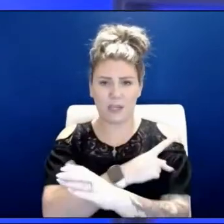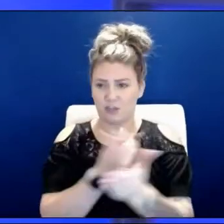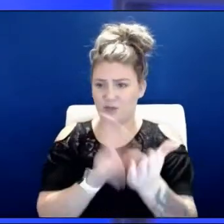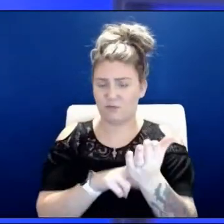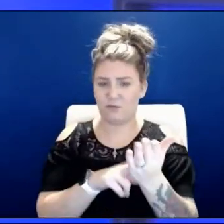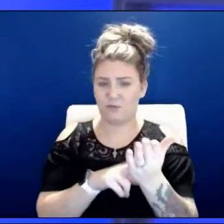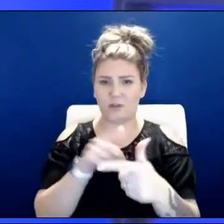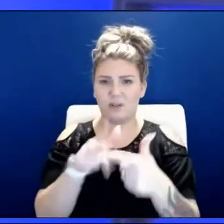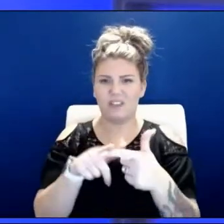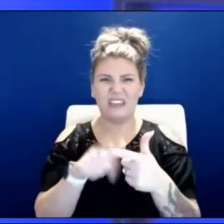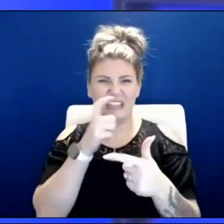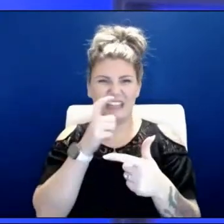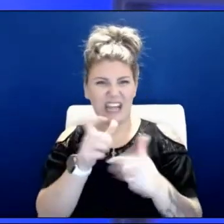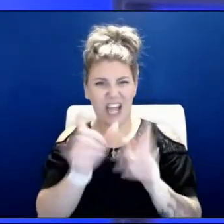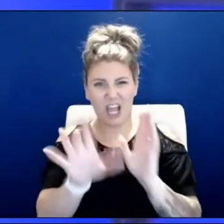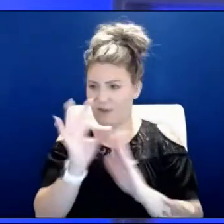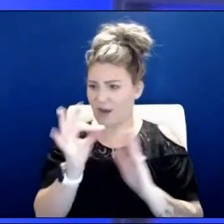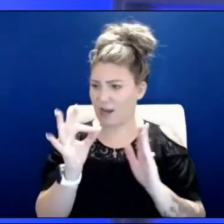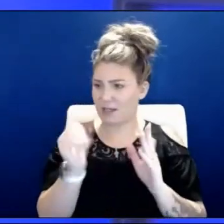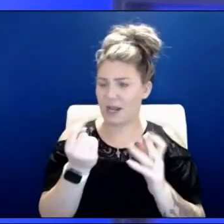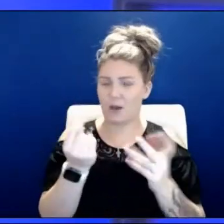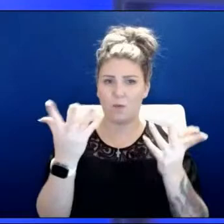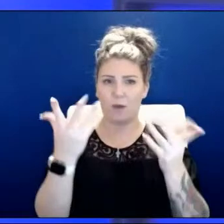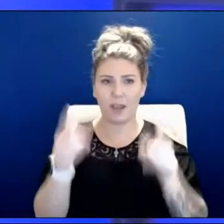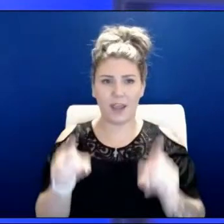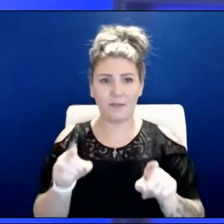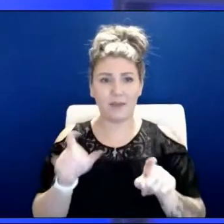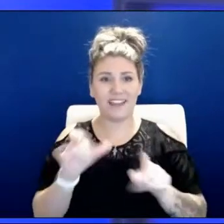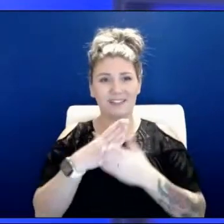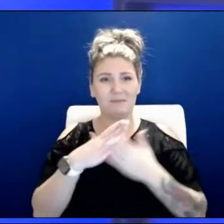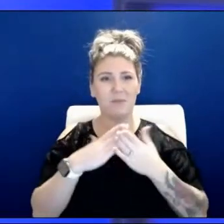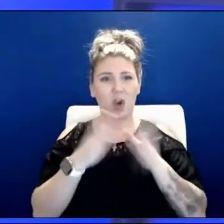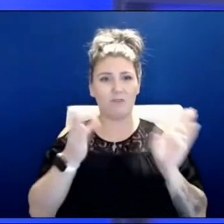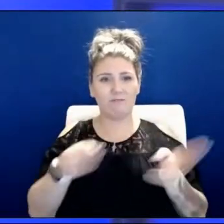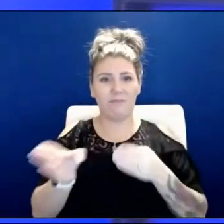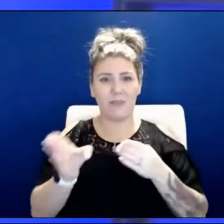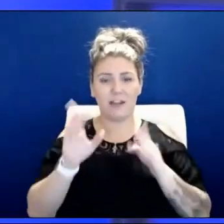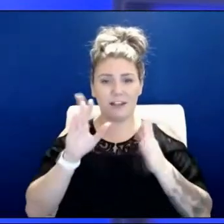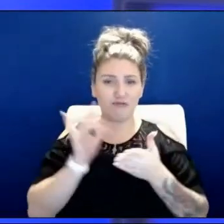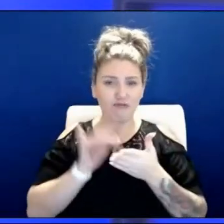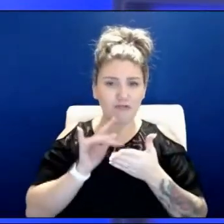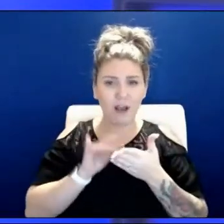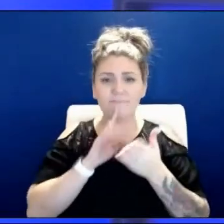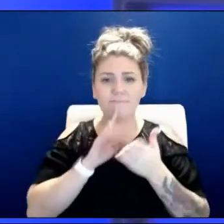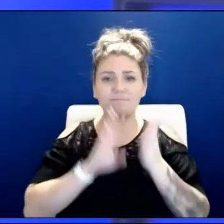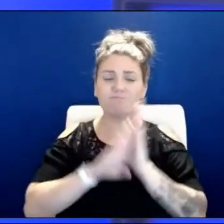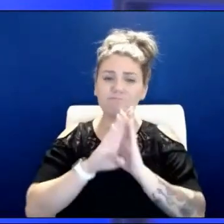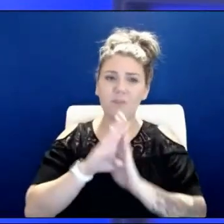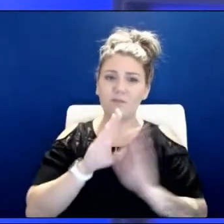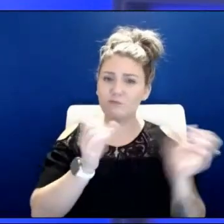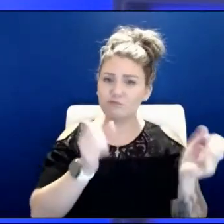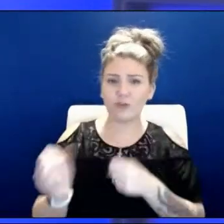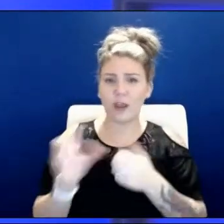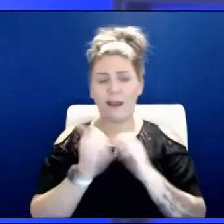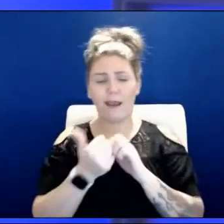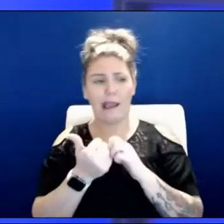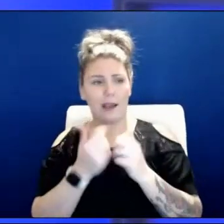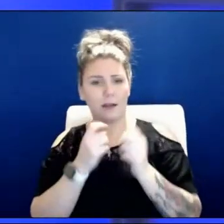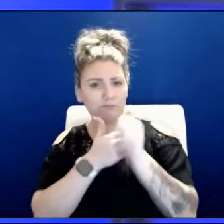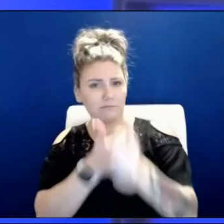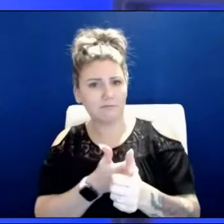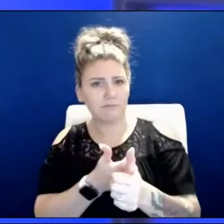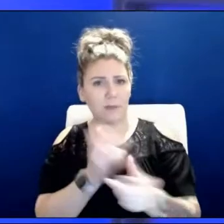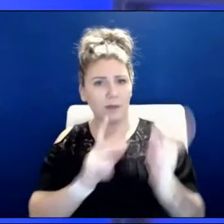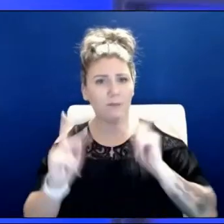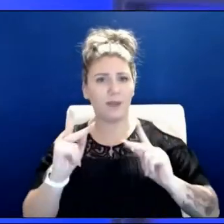not be able to find out what happened to them. So that's part of planning a trial. You develop a strategy for how are we going to keep track of these folks, make sure we can